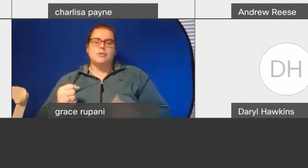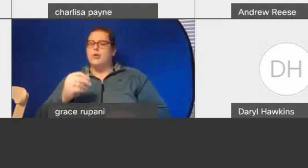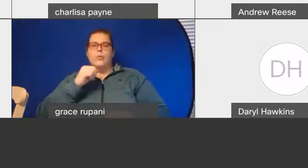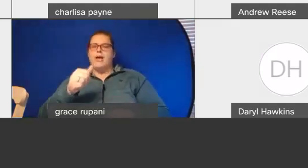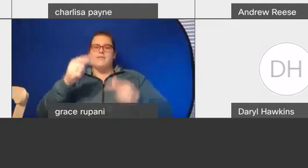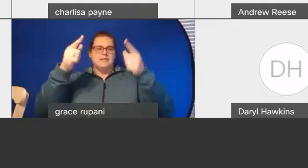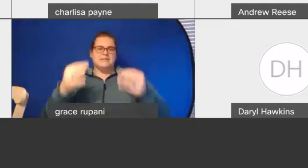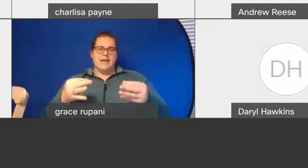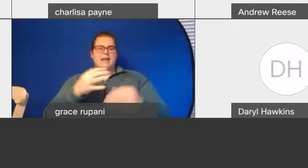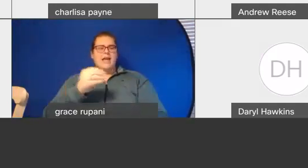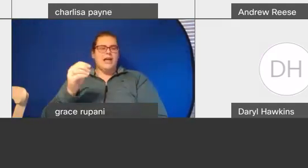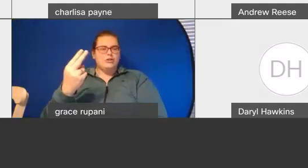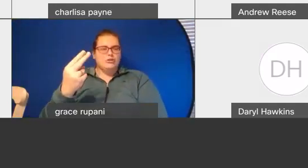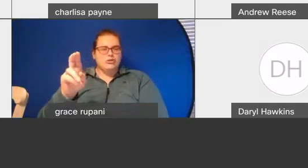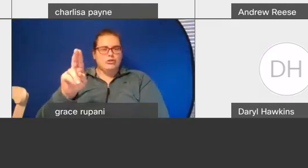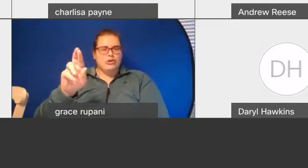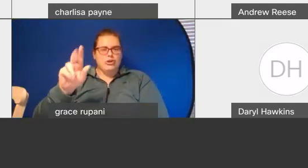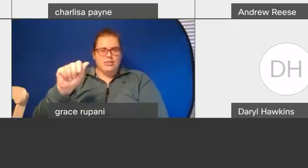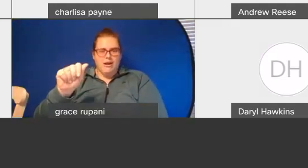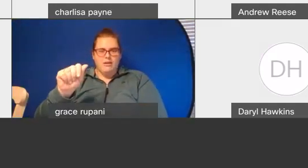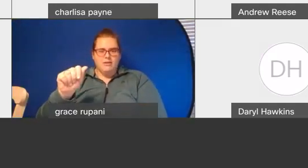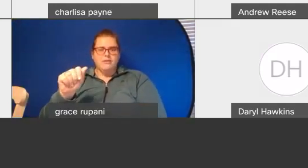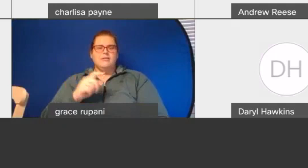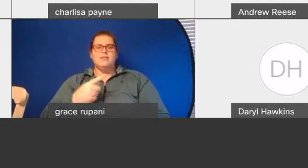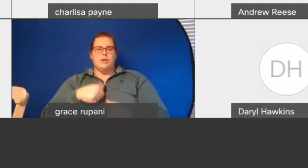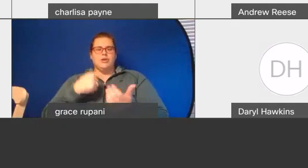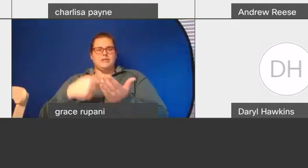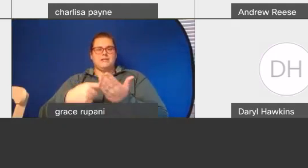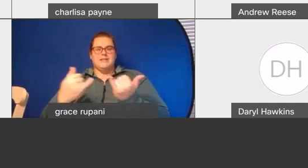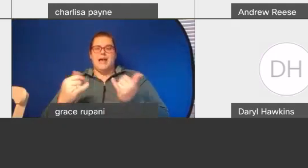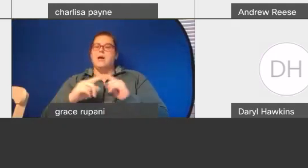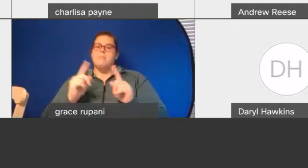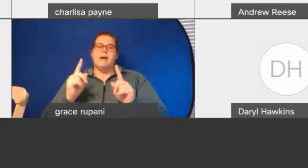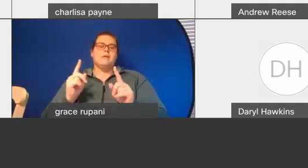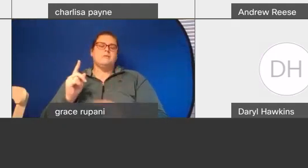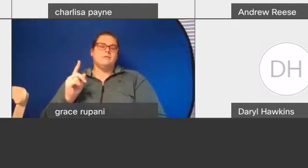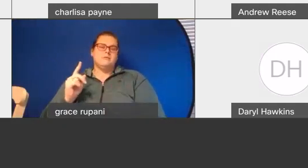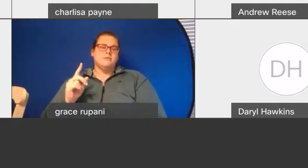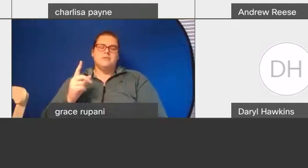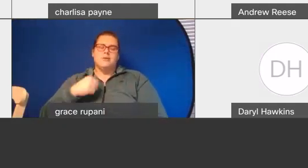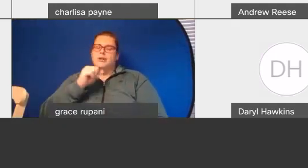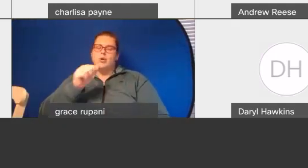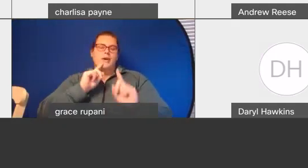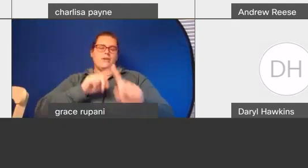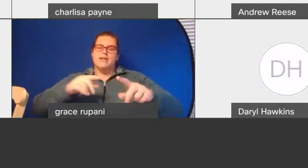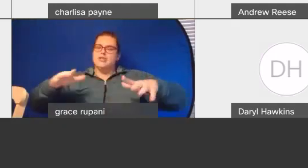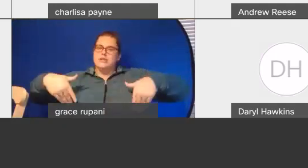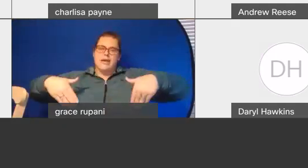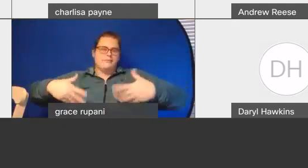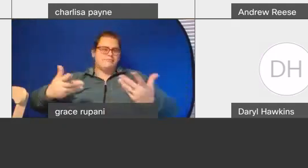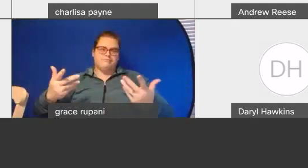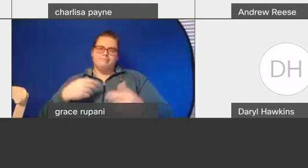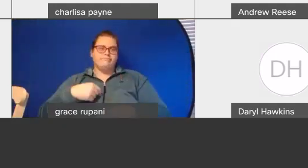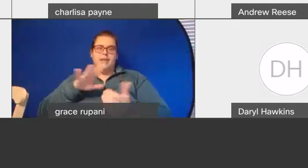well. But we don't have yet an answer. They are in the middle of discussing that right